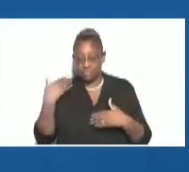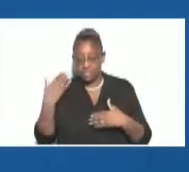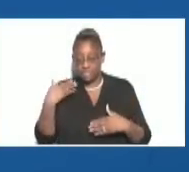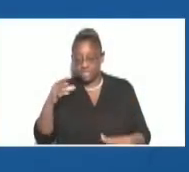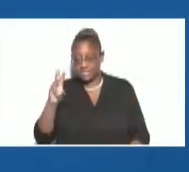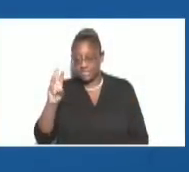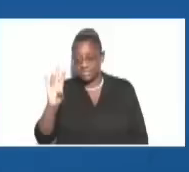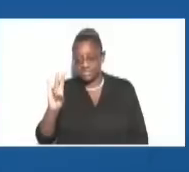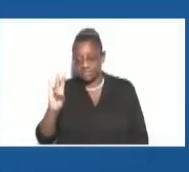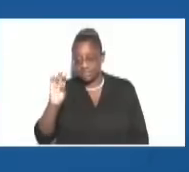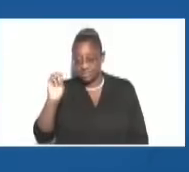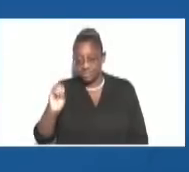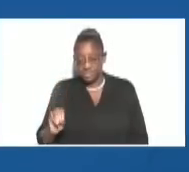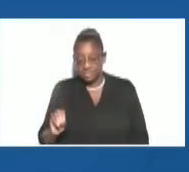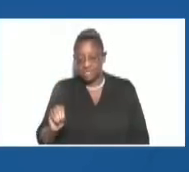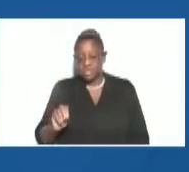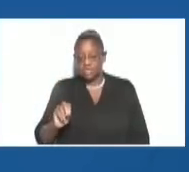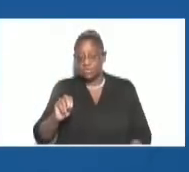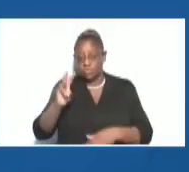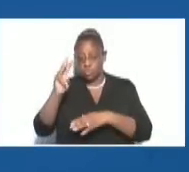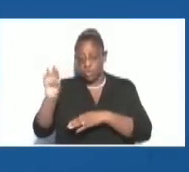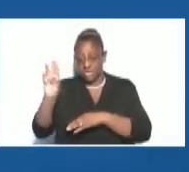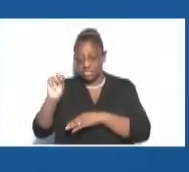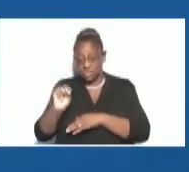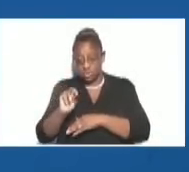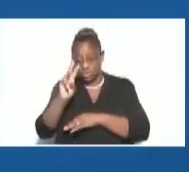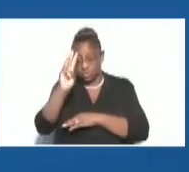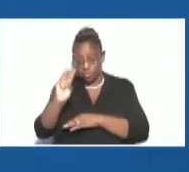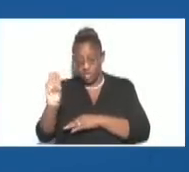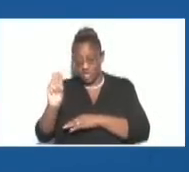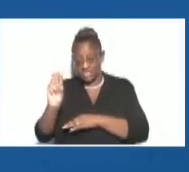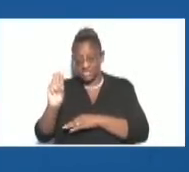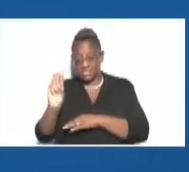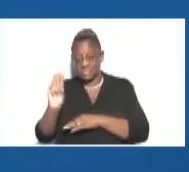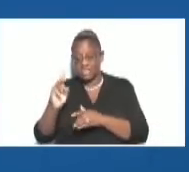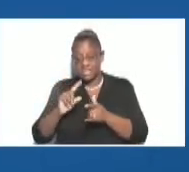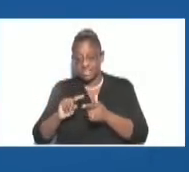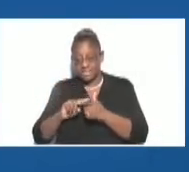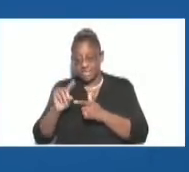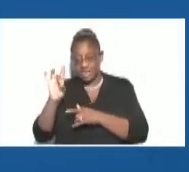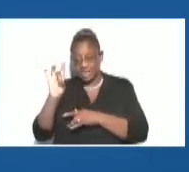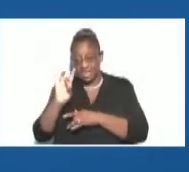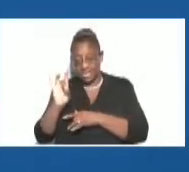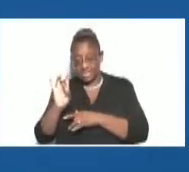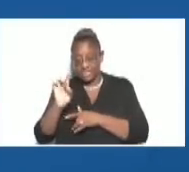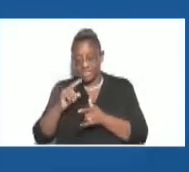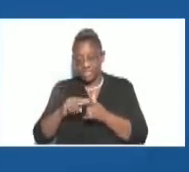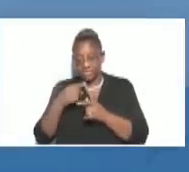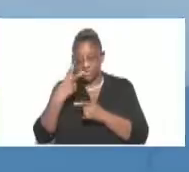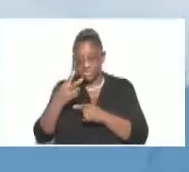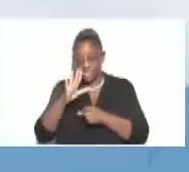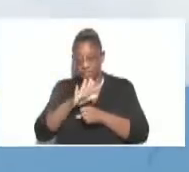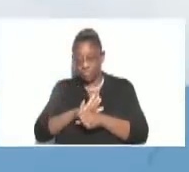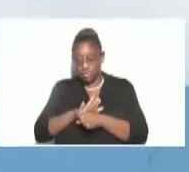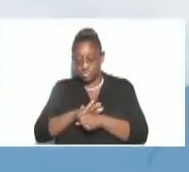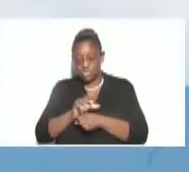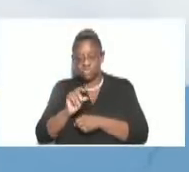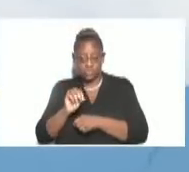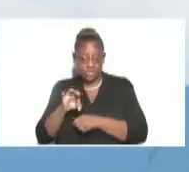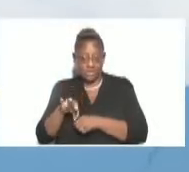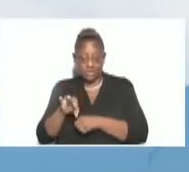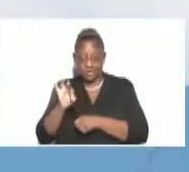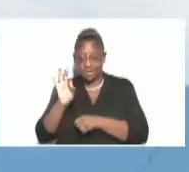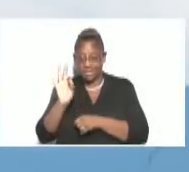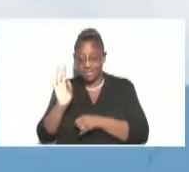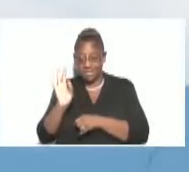67%, west-northwest winds at 8 miles per hour, the barometric pressure of 1,008.5. That's 29.84 inches. And your temperatures